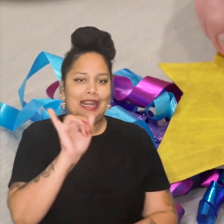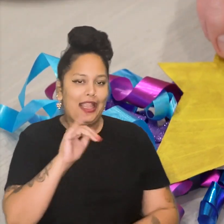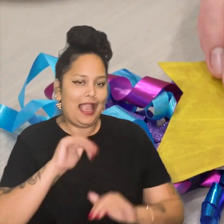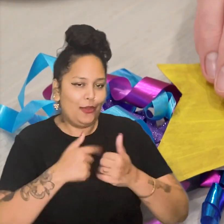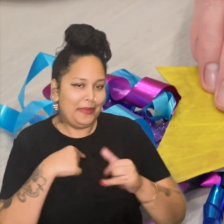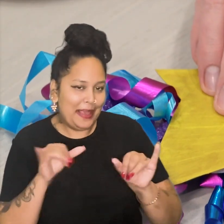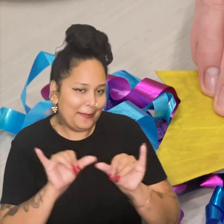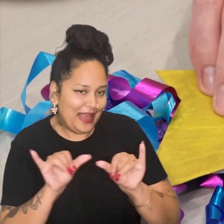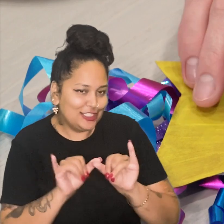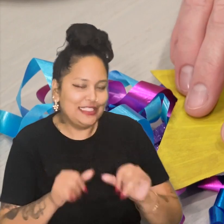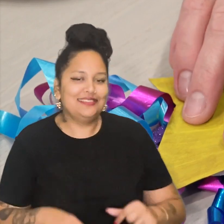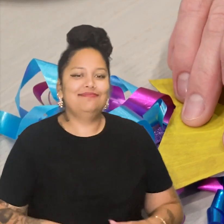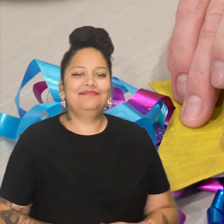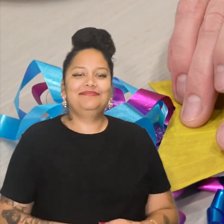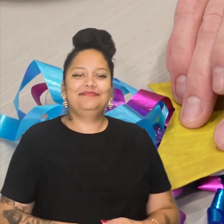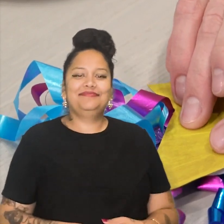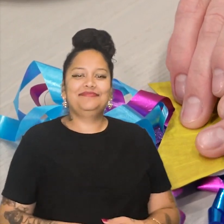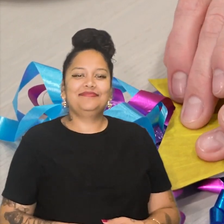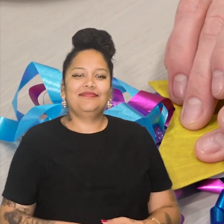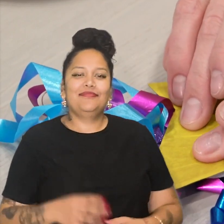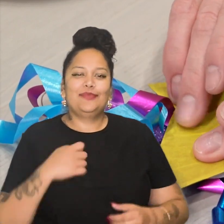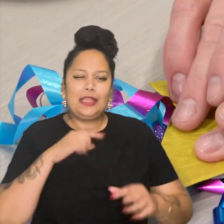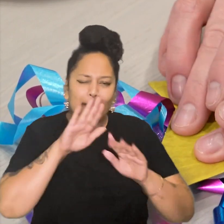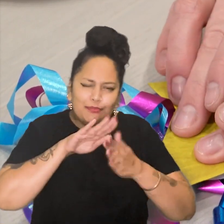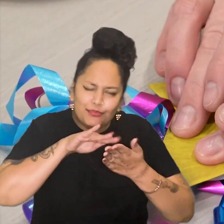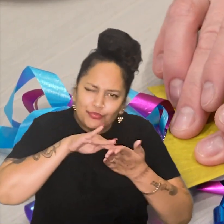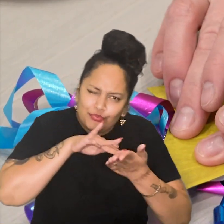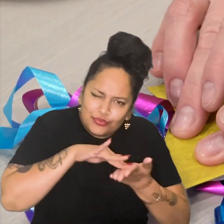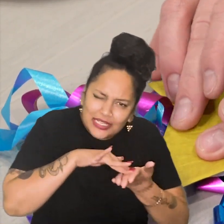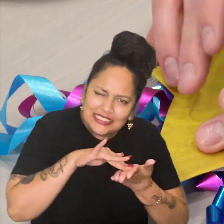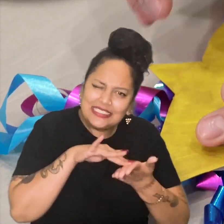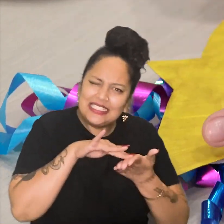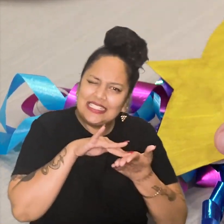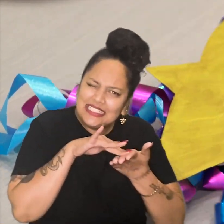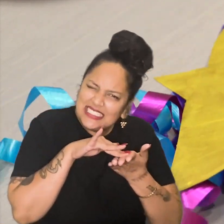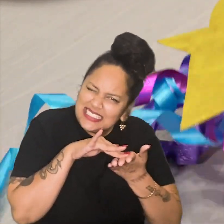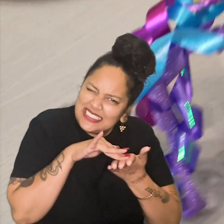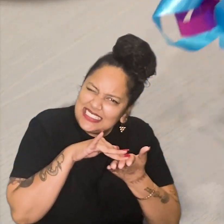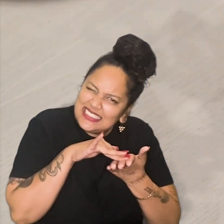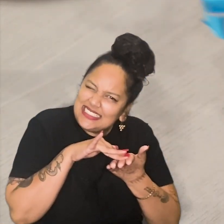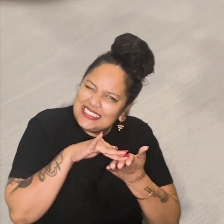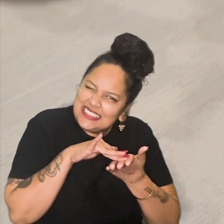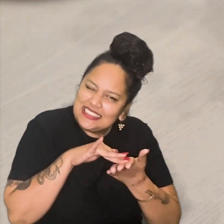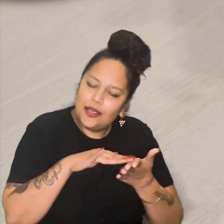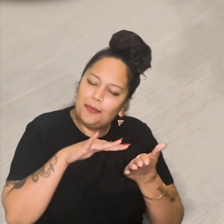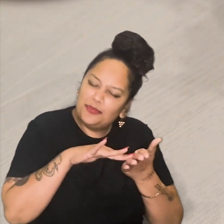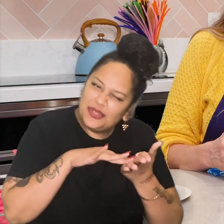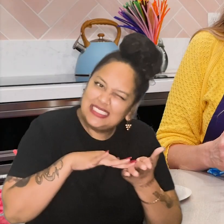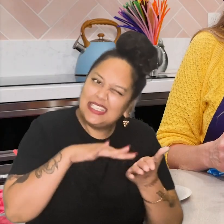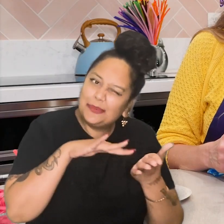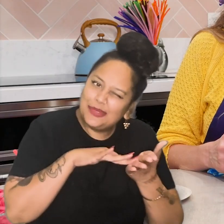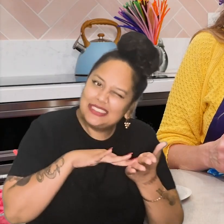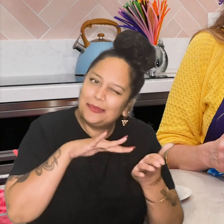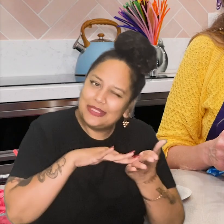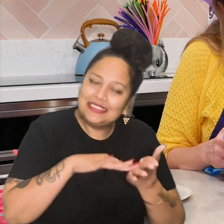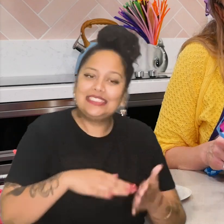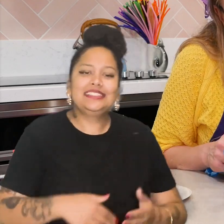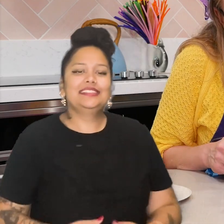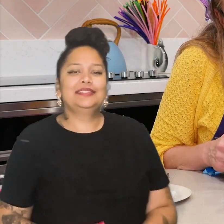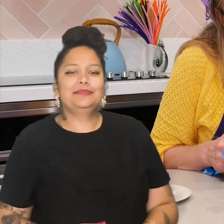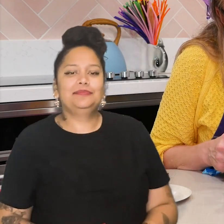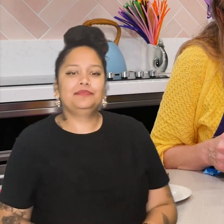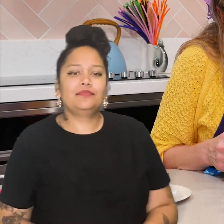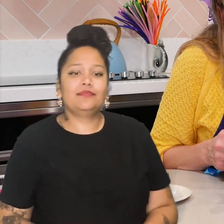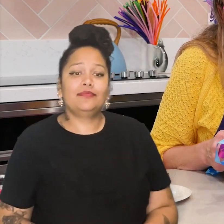gonna press it down. Press, press, press. All right, are you ready to